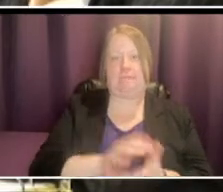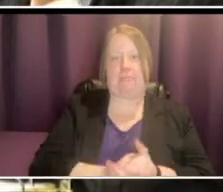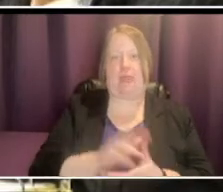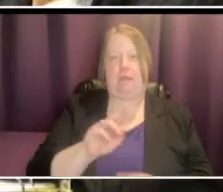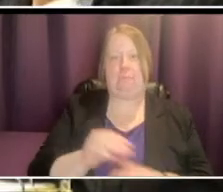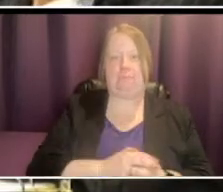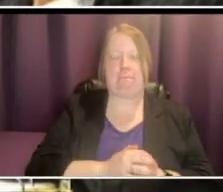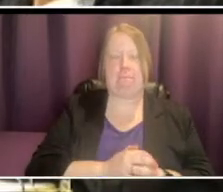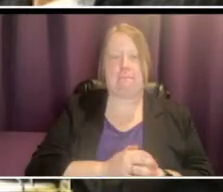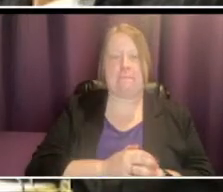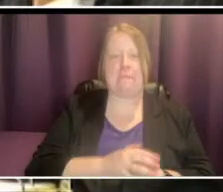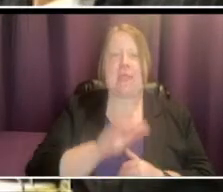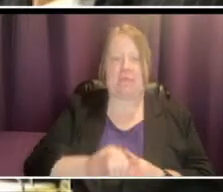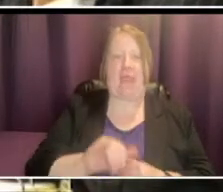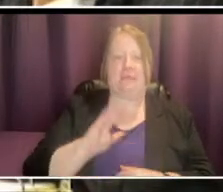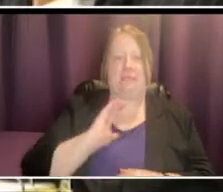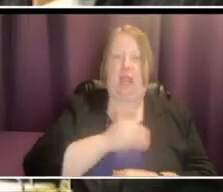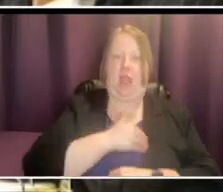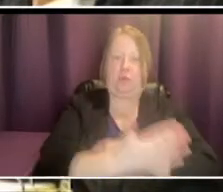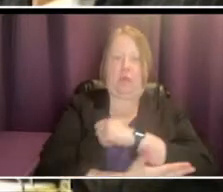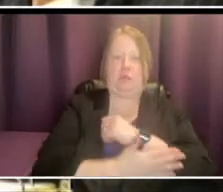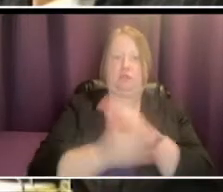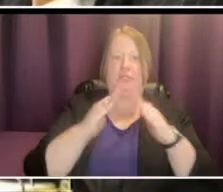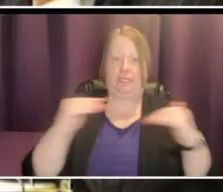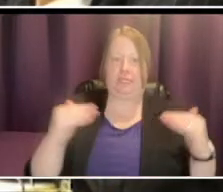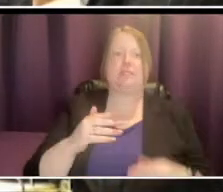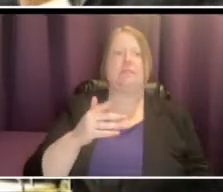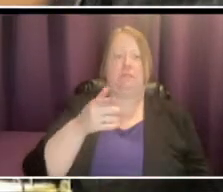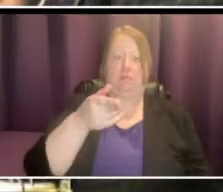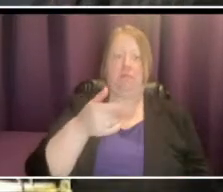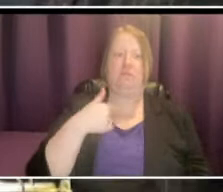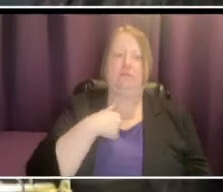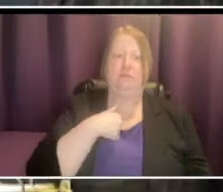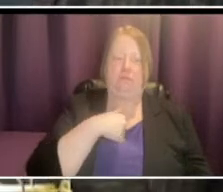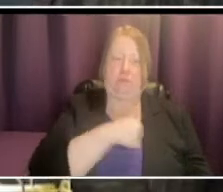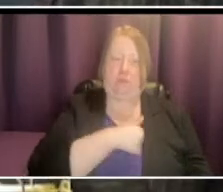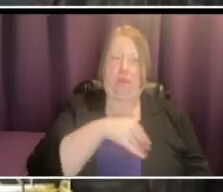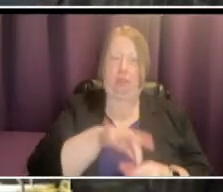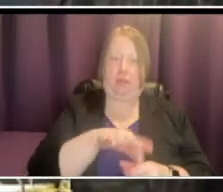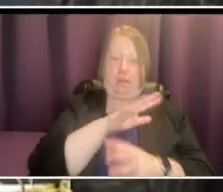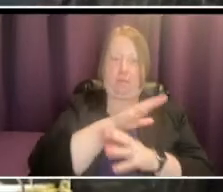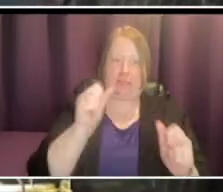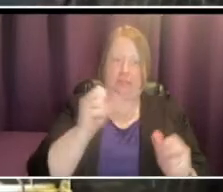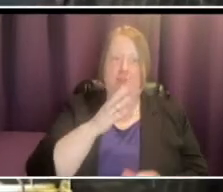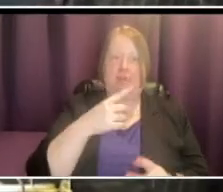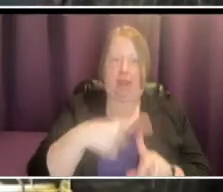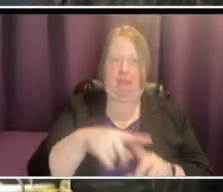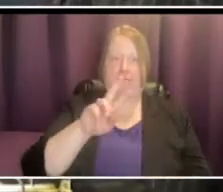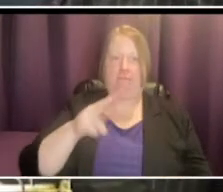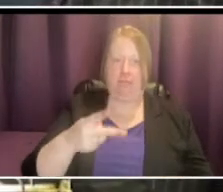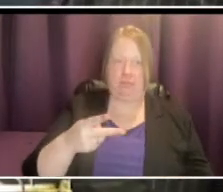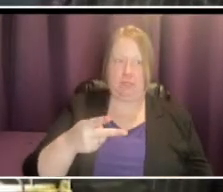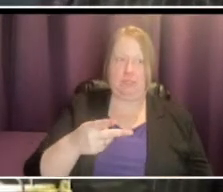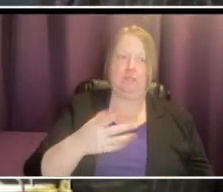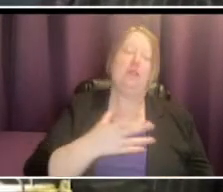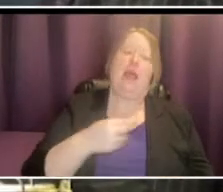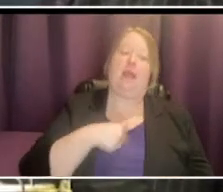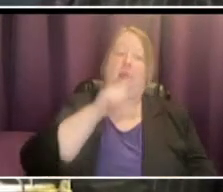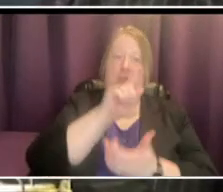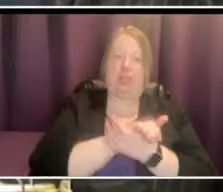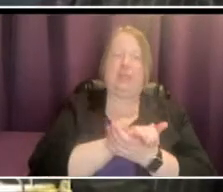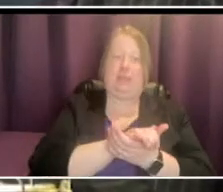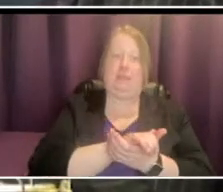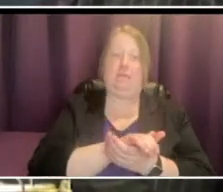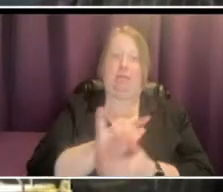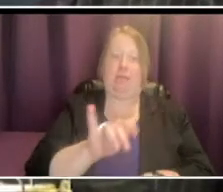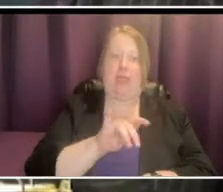system that our country is set under to elect a president and vice president. And I believed at that point that